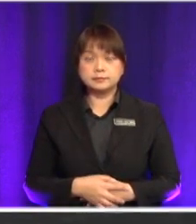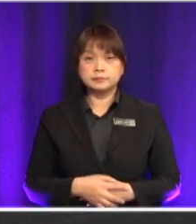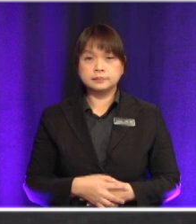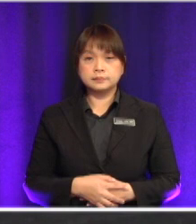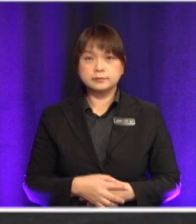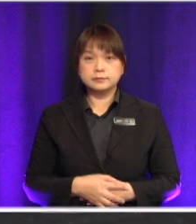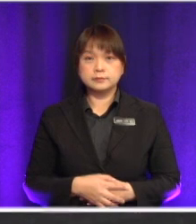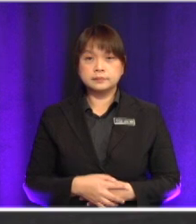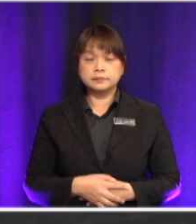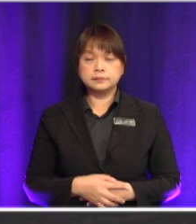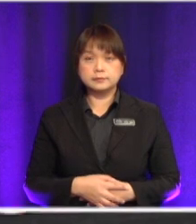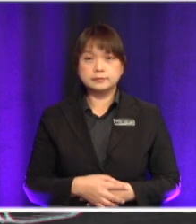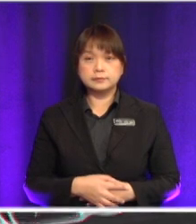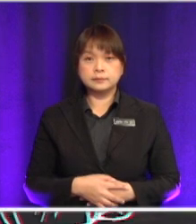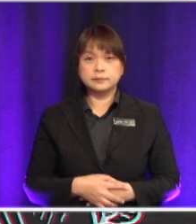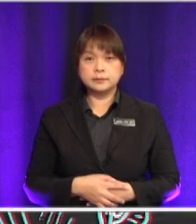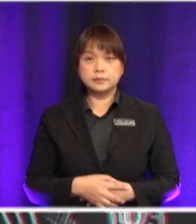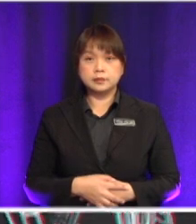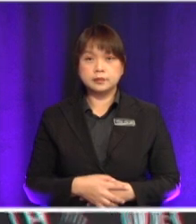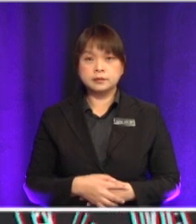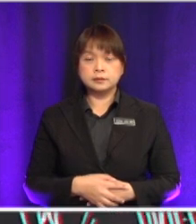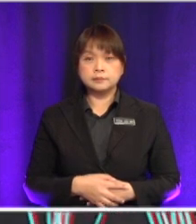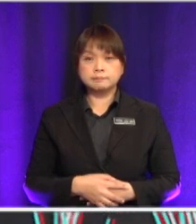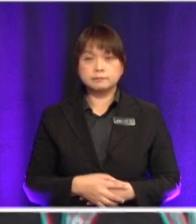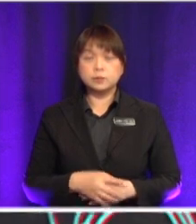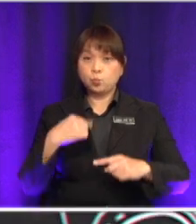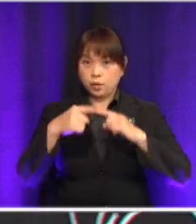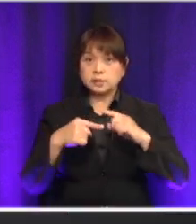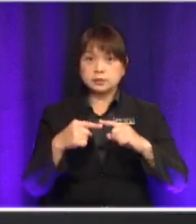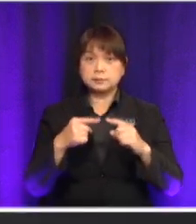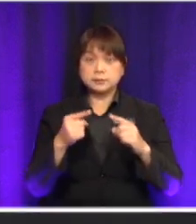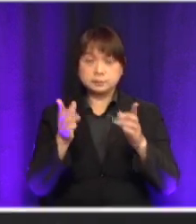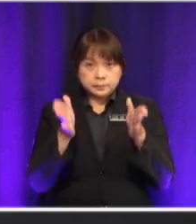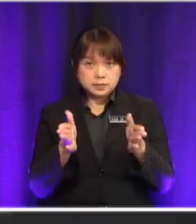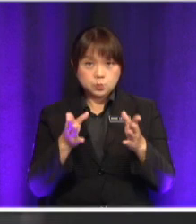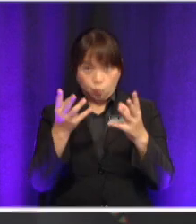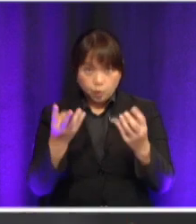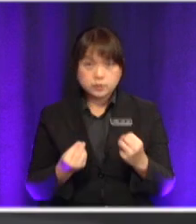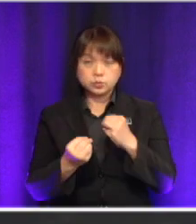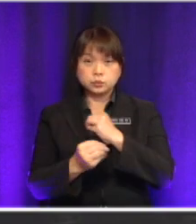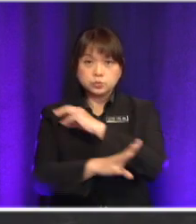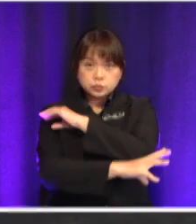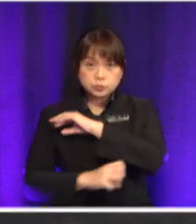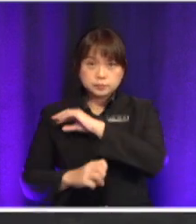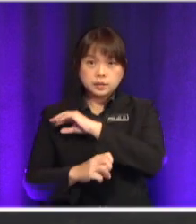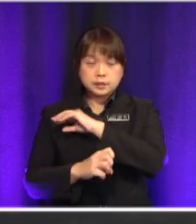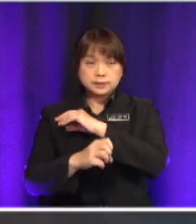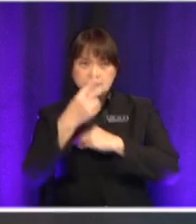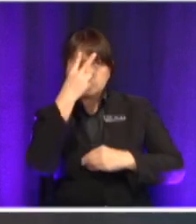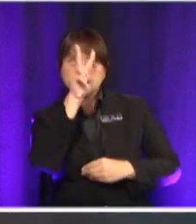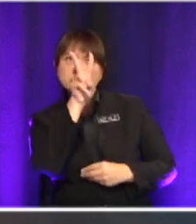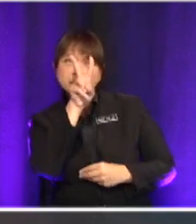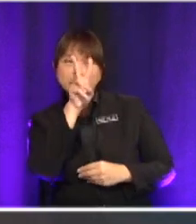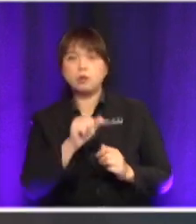go to that particular shop or place and they see, oh, there are cameras everywhere, then they will just forget about it. Yeah, sometimes you don't turn on